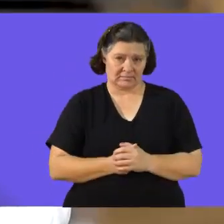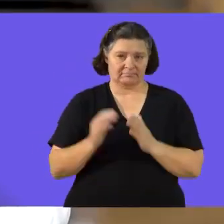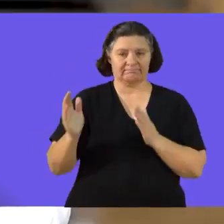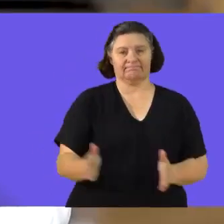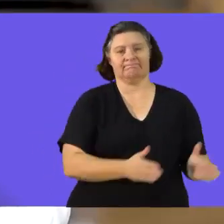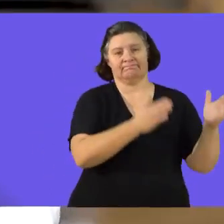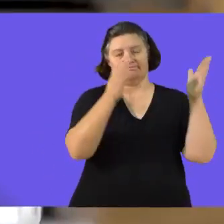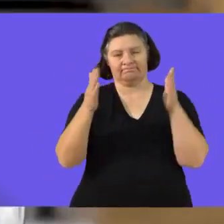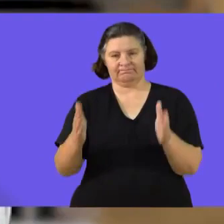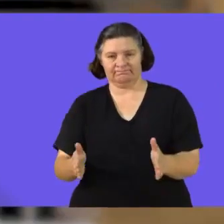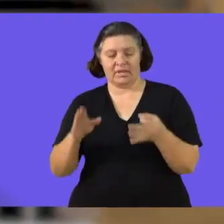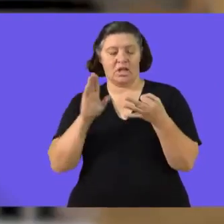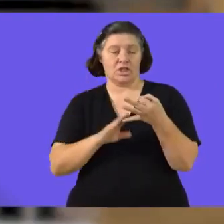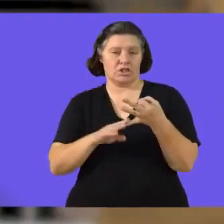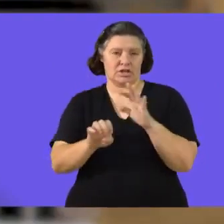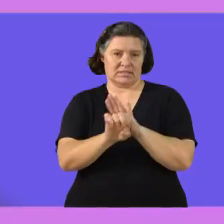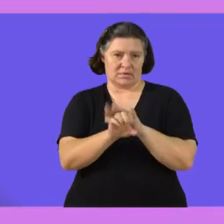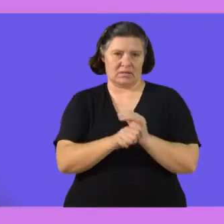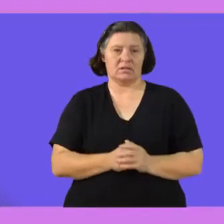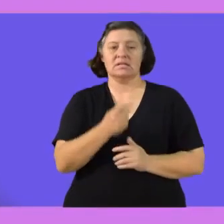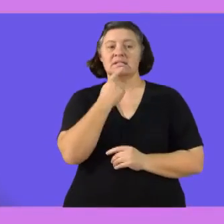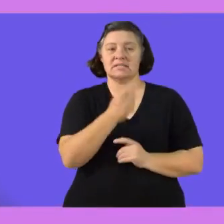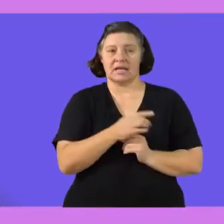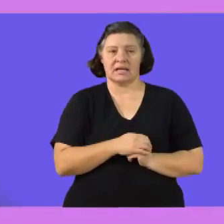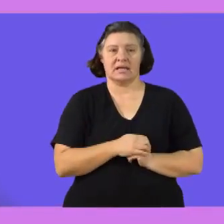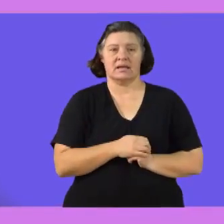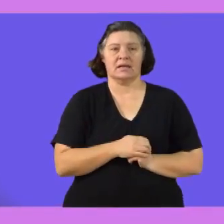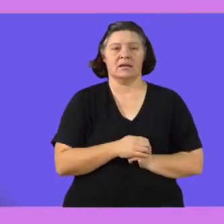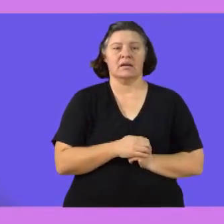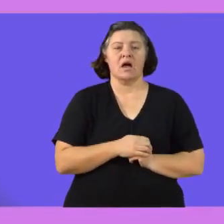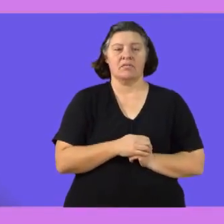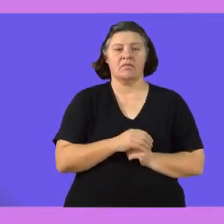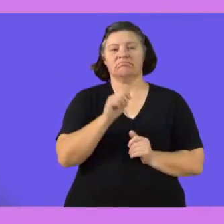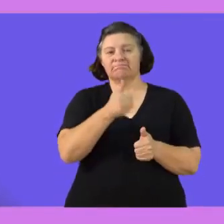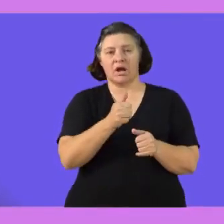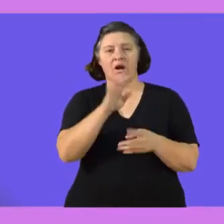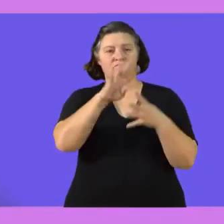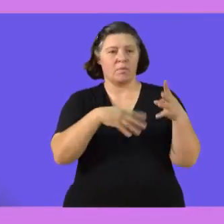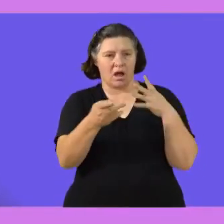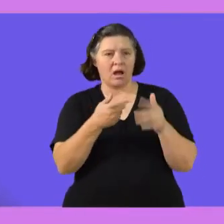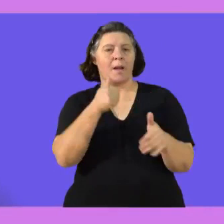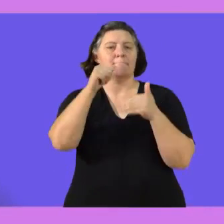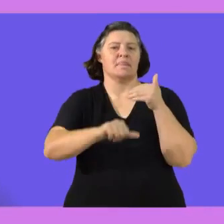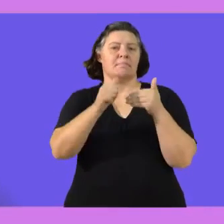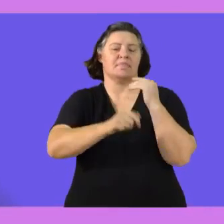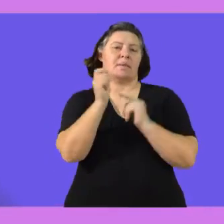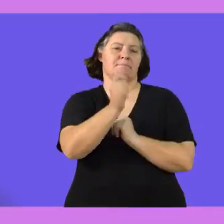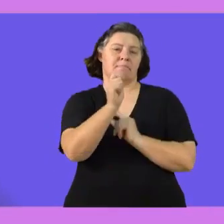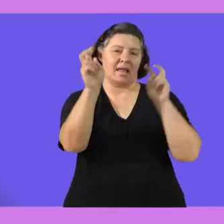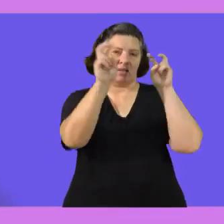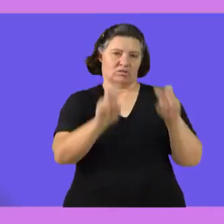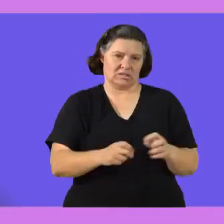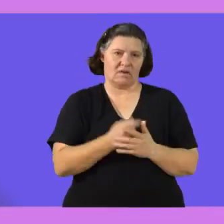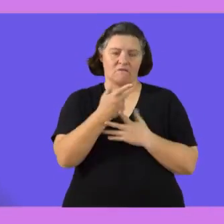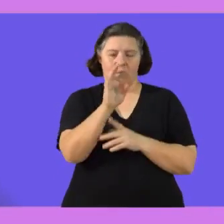let's now move on. Third example, I'm saying the following formula can be used to determine the monthly cost of